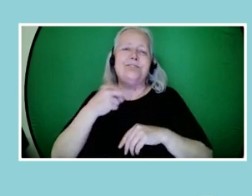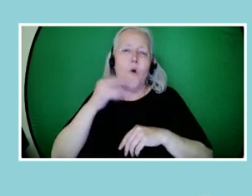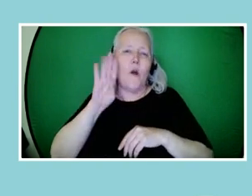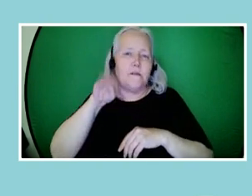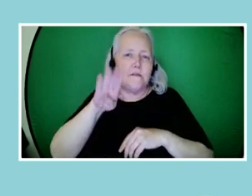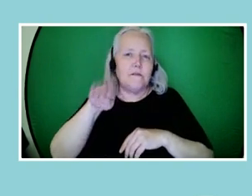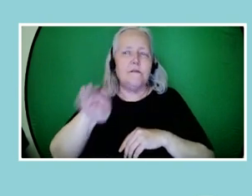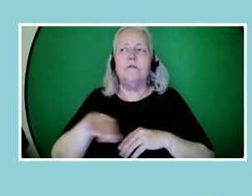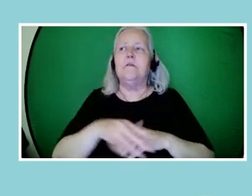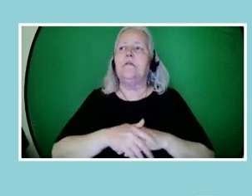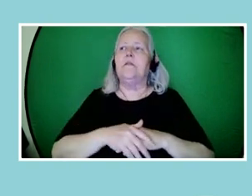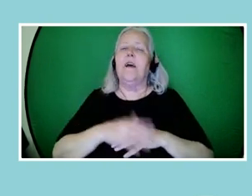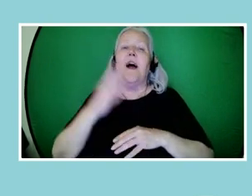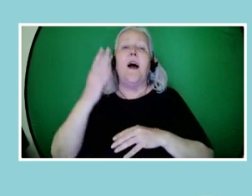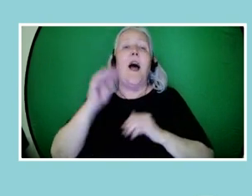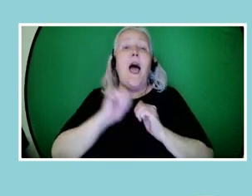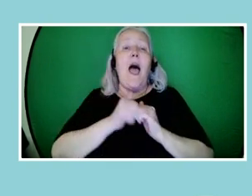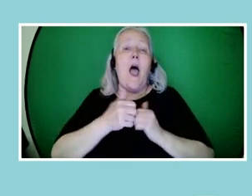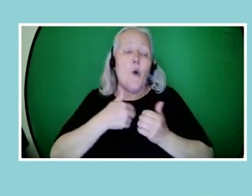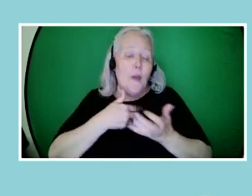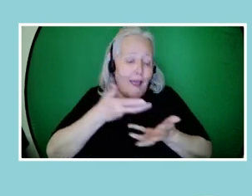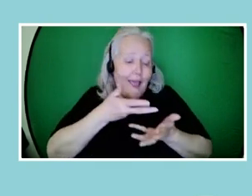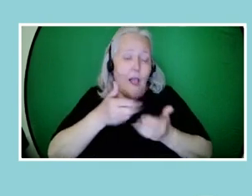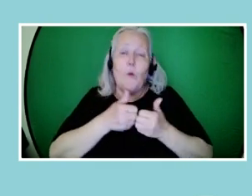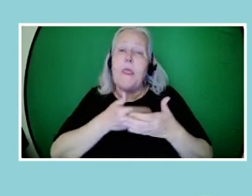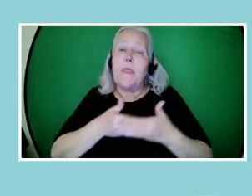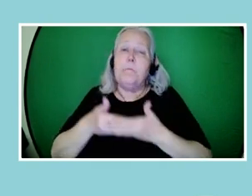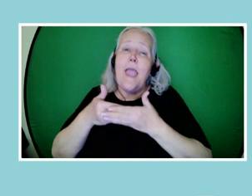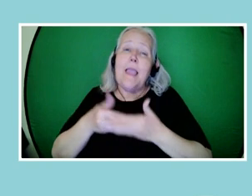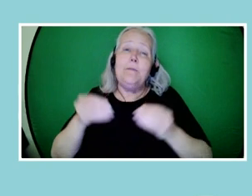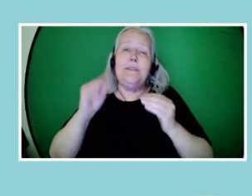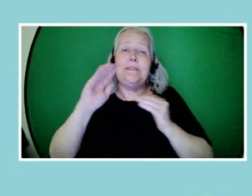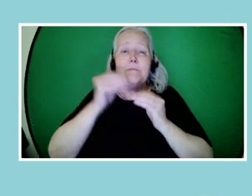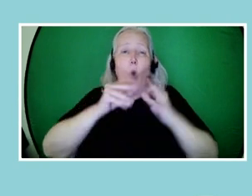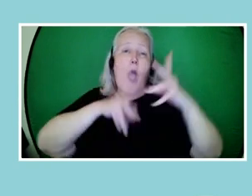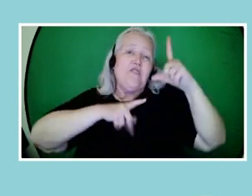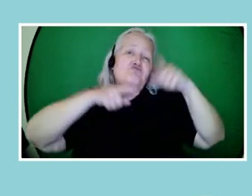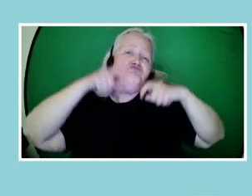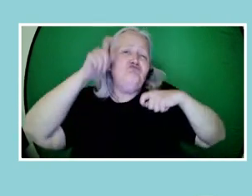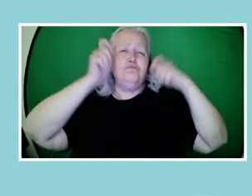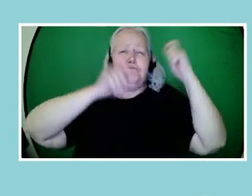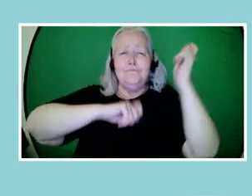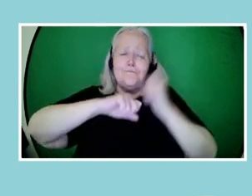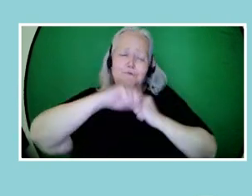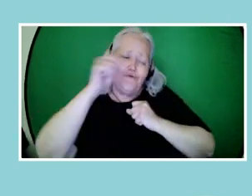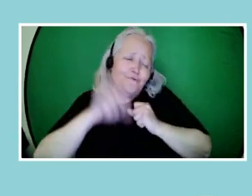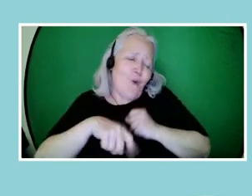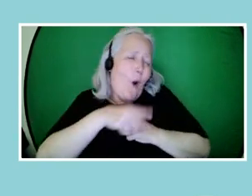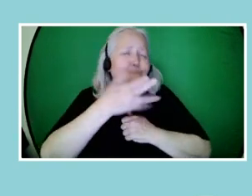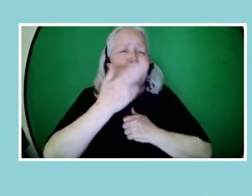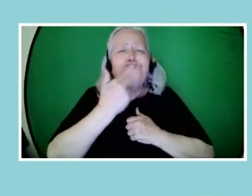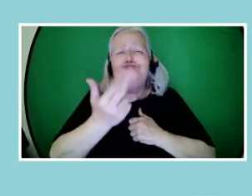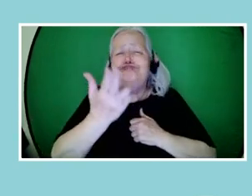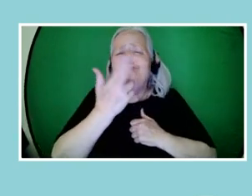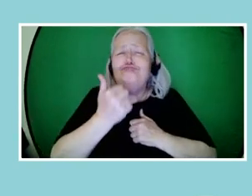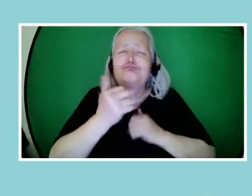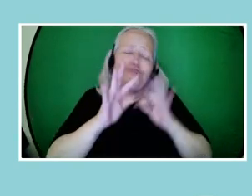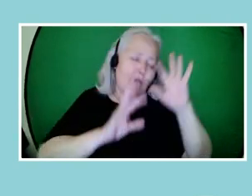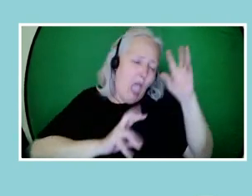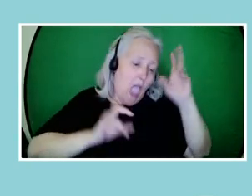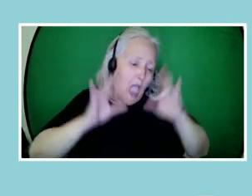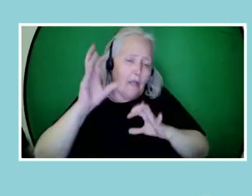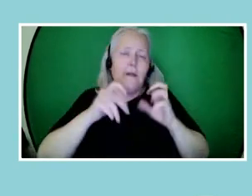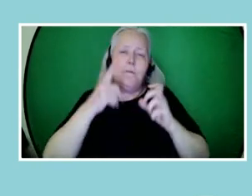to babies in this exaggerated way. Oh, are you cute? Because we're trying to